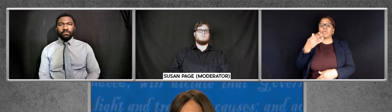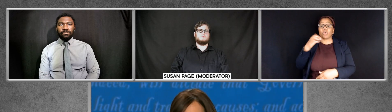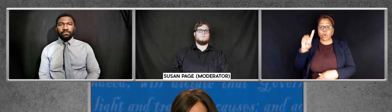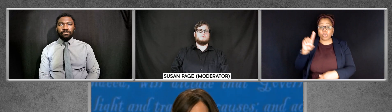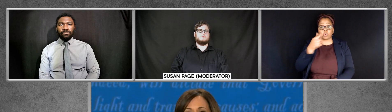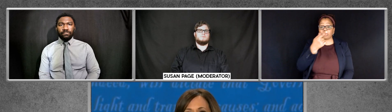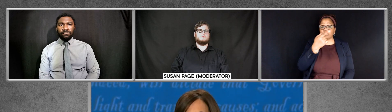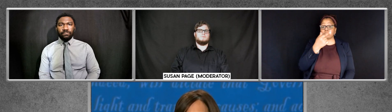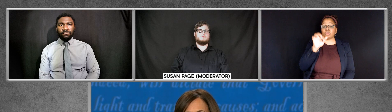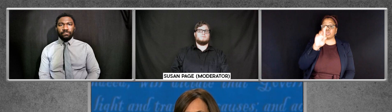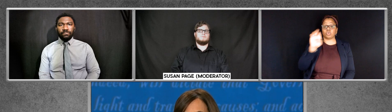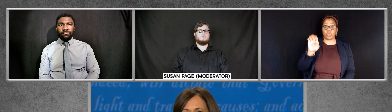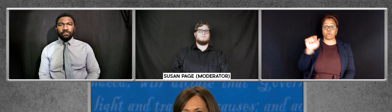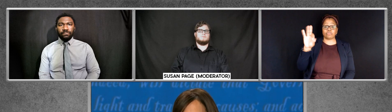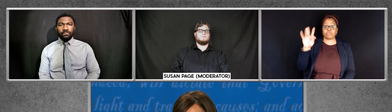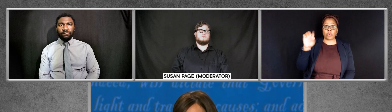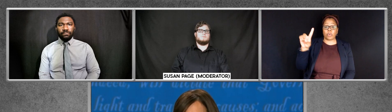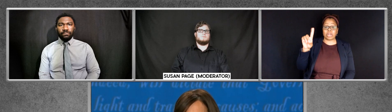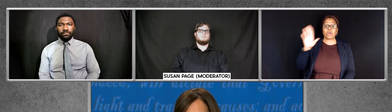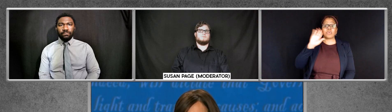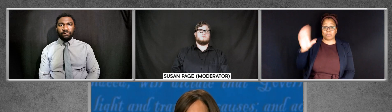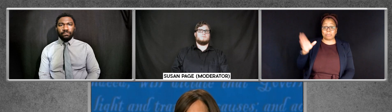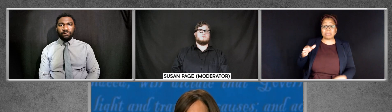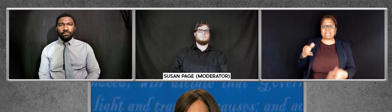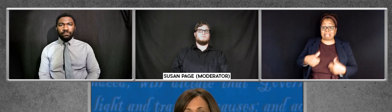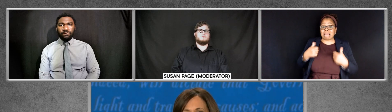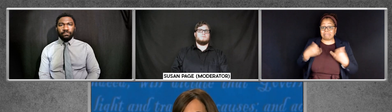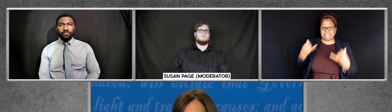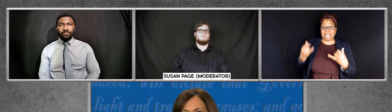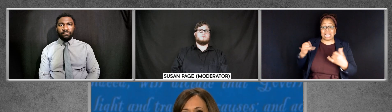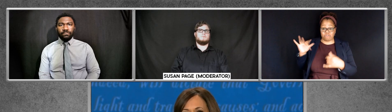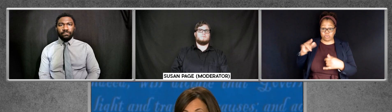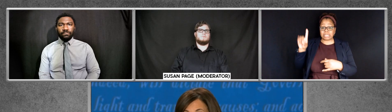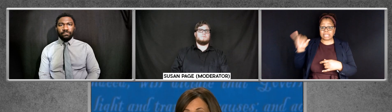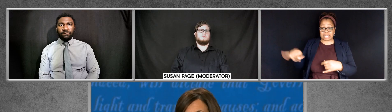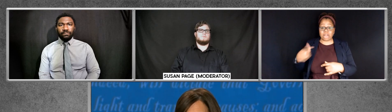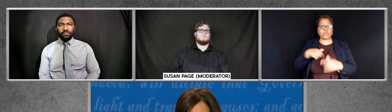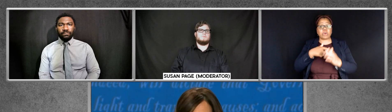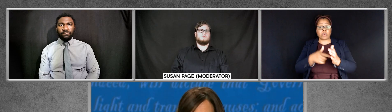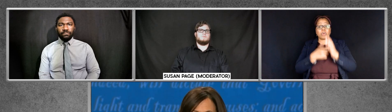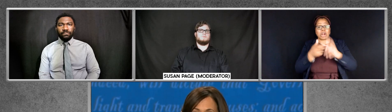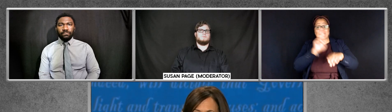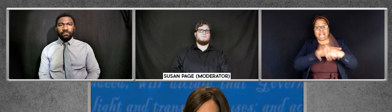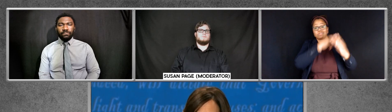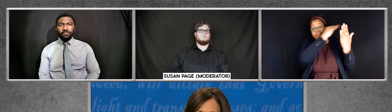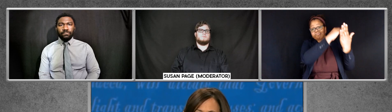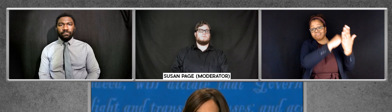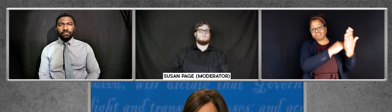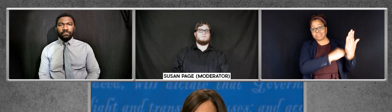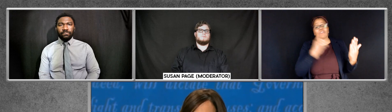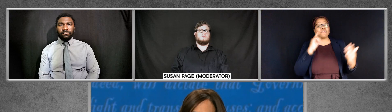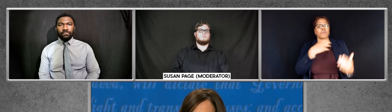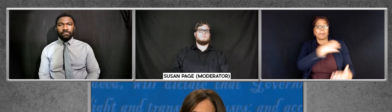did that. We will require a national registry for police officers who break the law. We will, on the issue of criminal justice